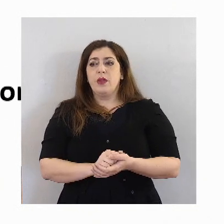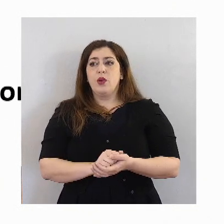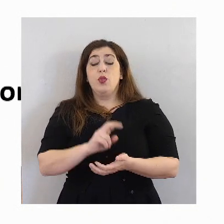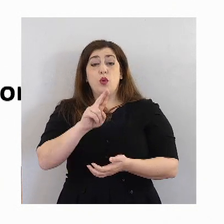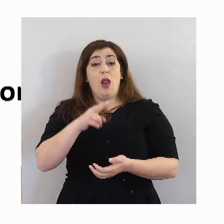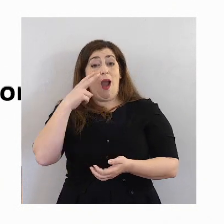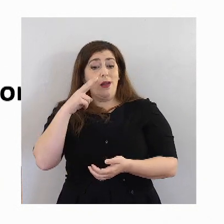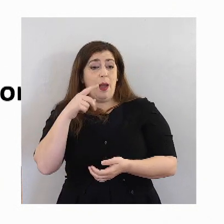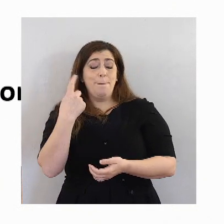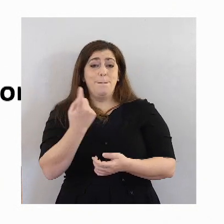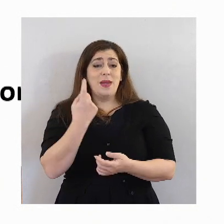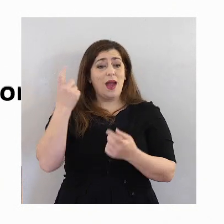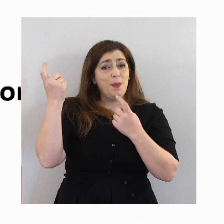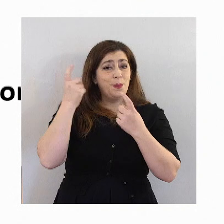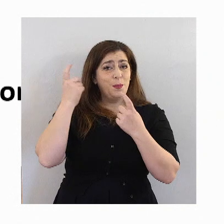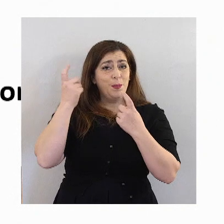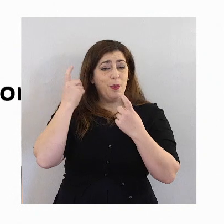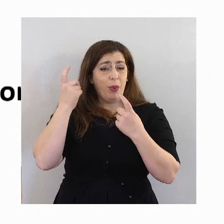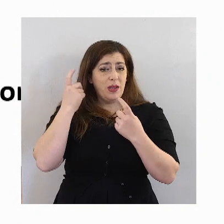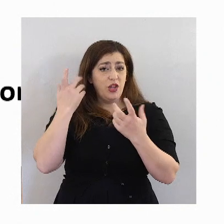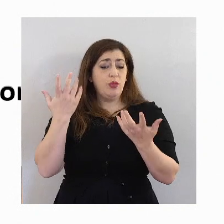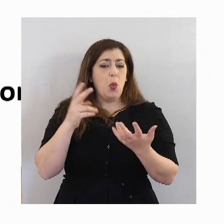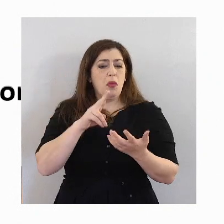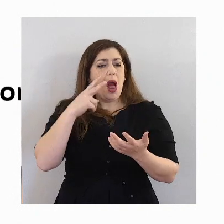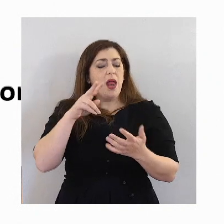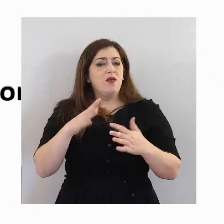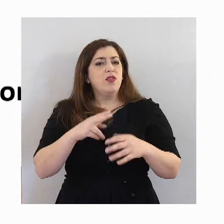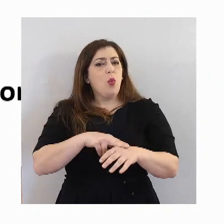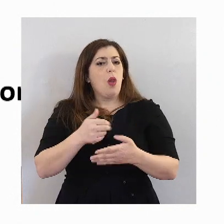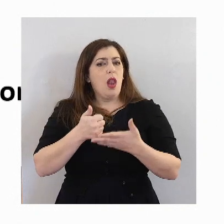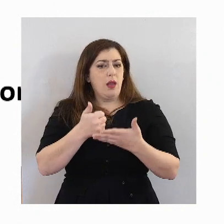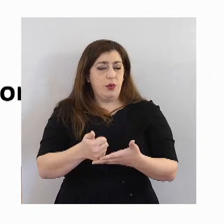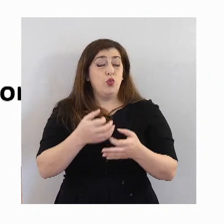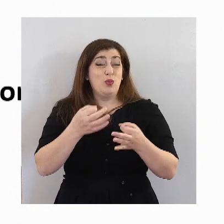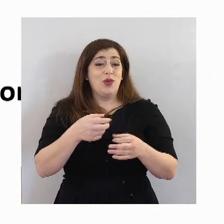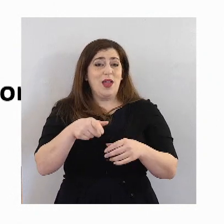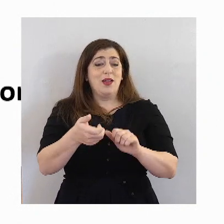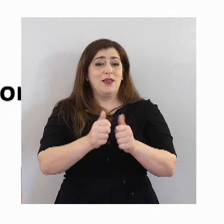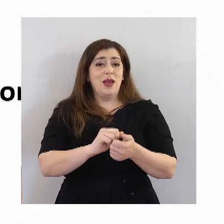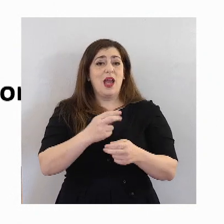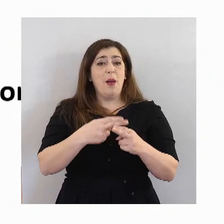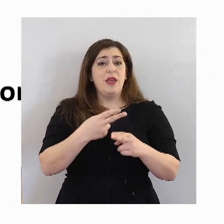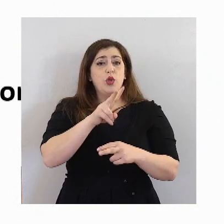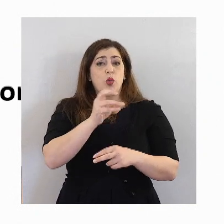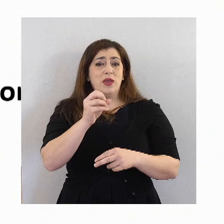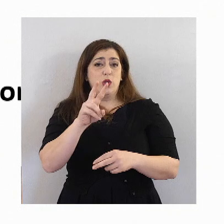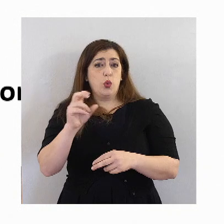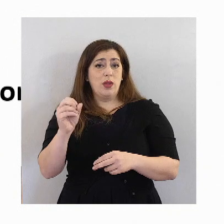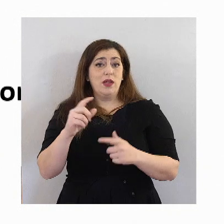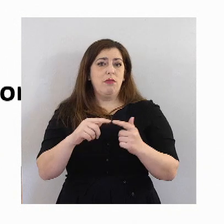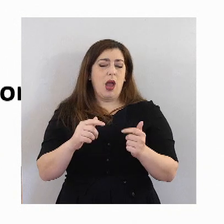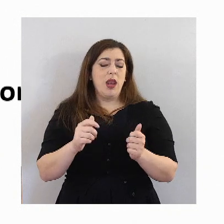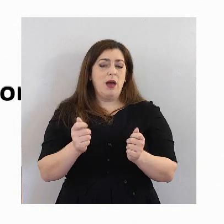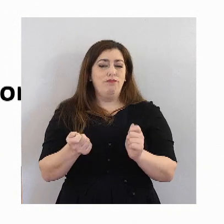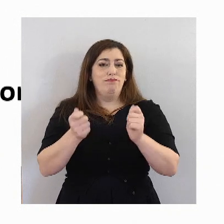was originally envisaged to be held throughout 2020 and was eventually postponed to 2021 and eventually